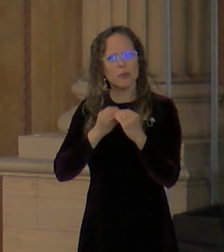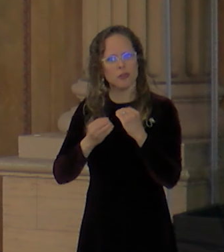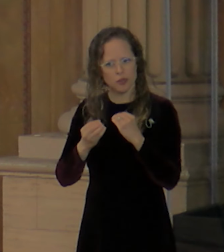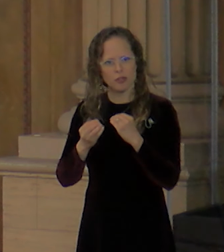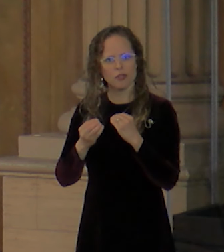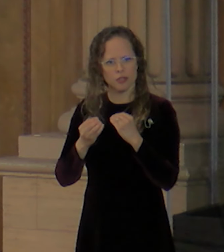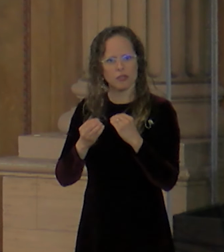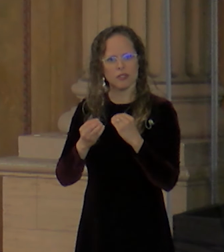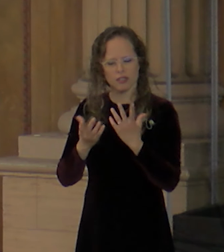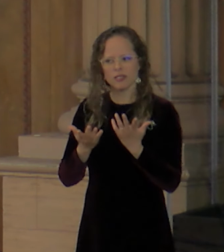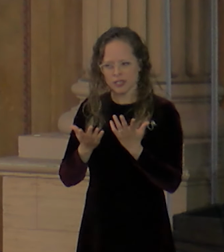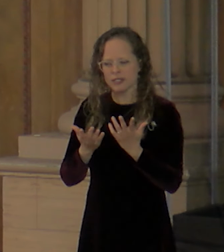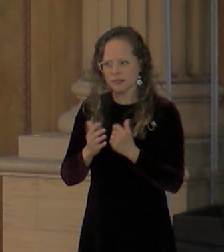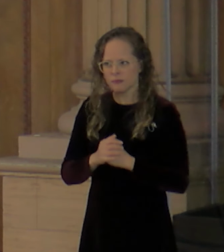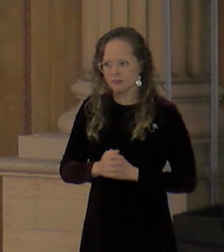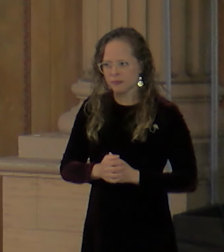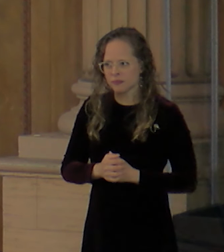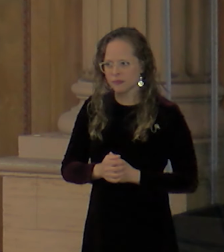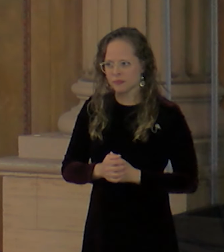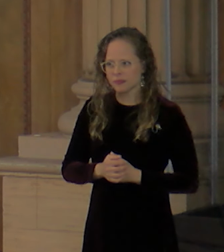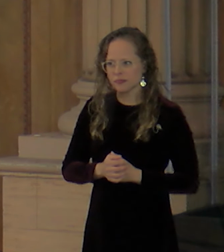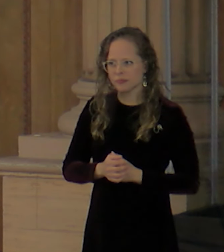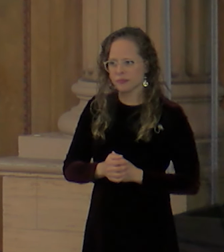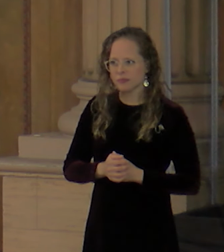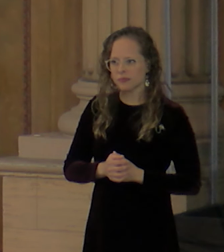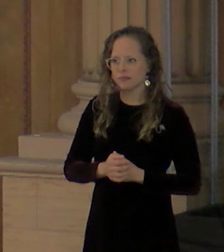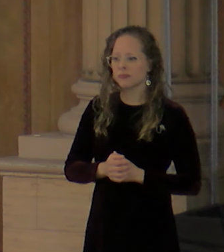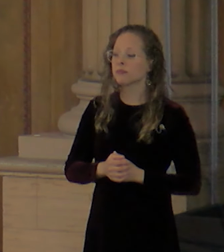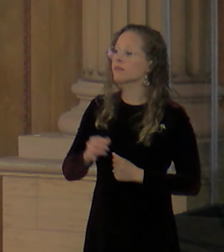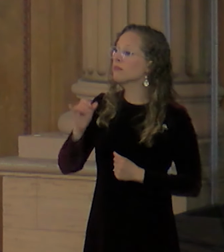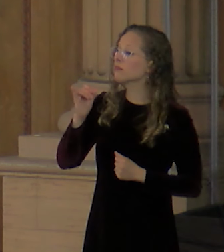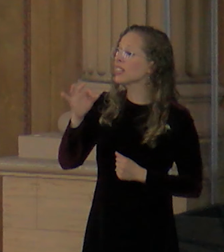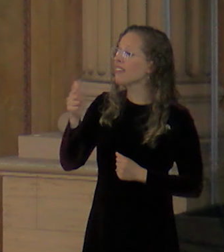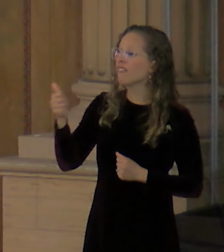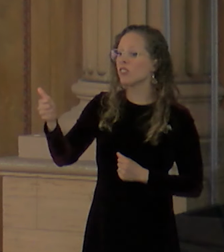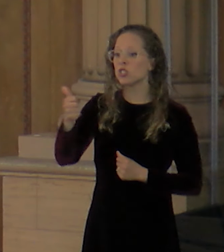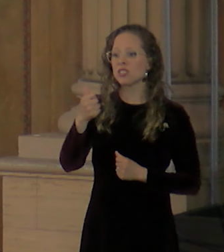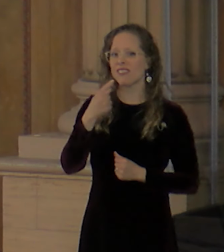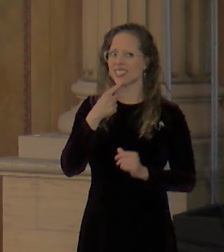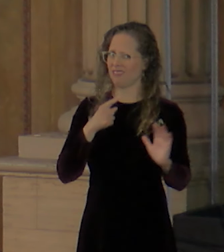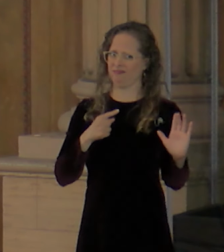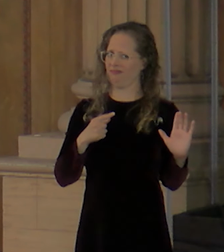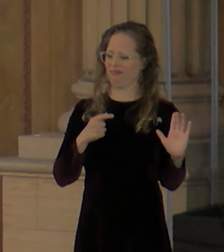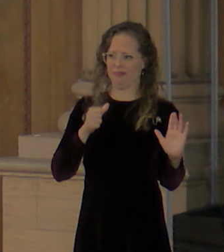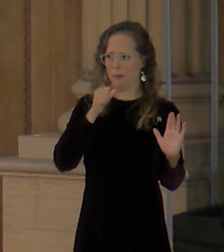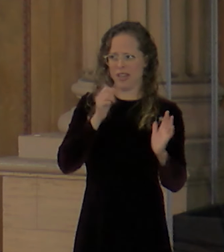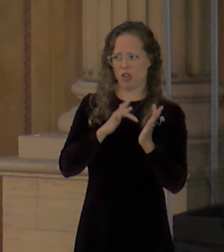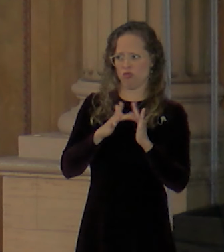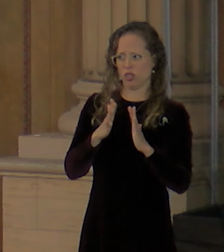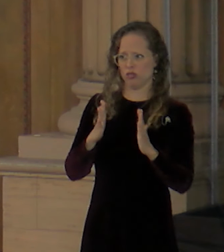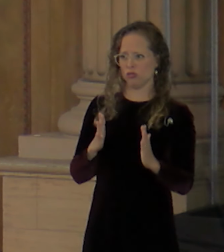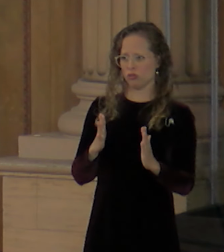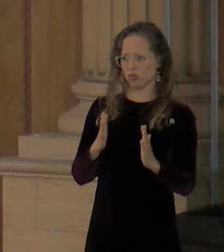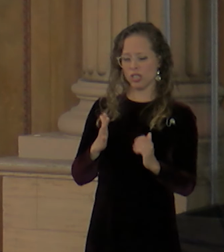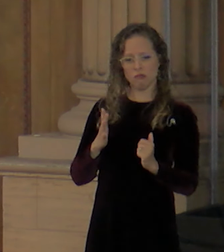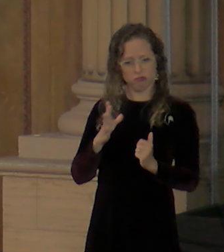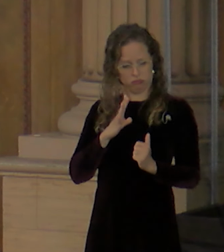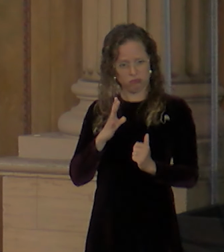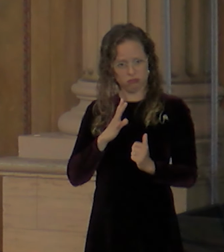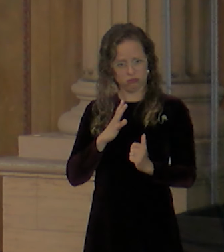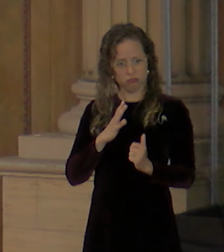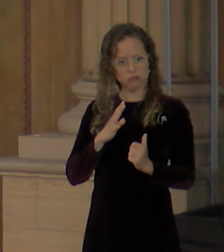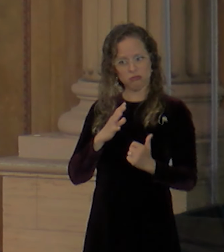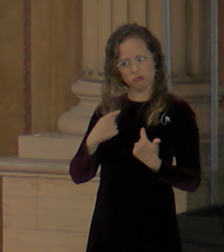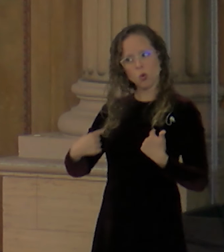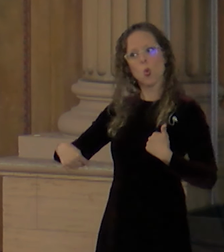evil could be conquered and so that we could be with him. And if you're here and you're not a Christian, we take the Lord's Supper as a way of saying that I am a